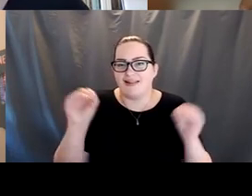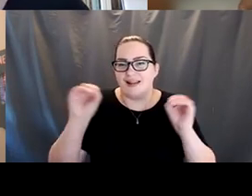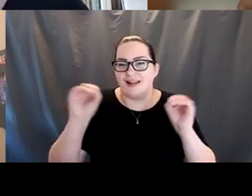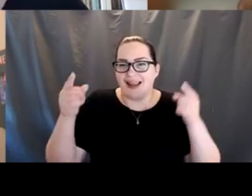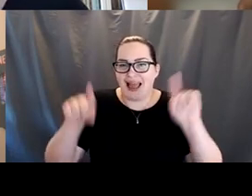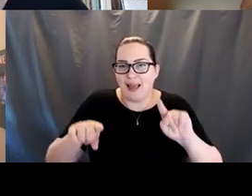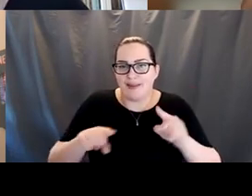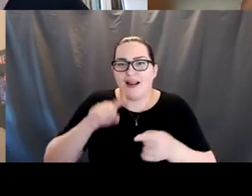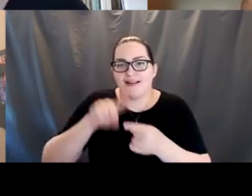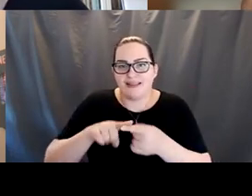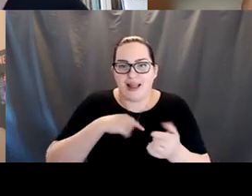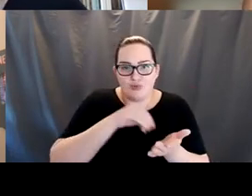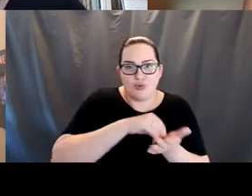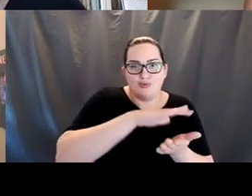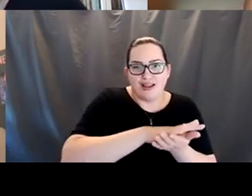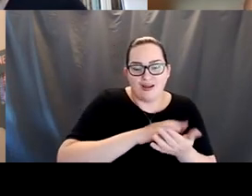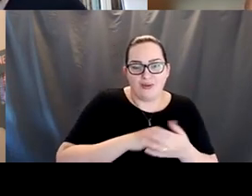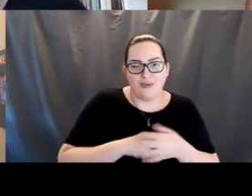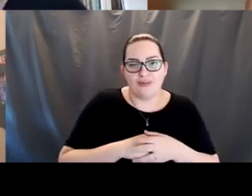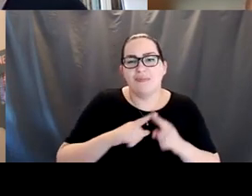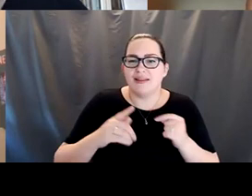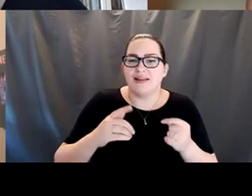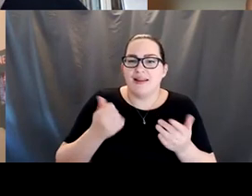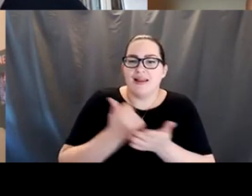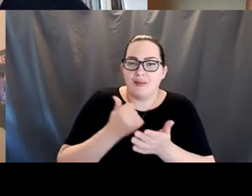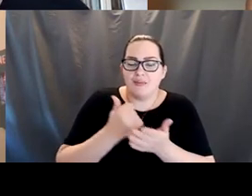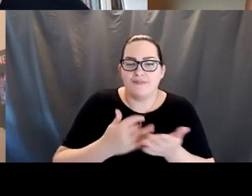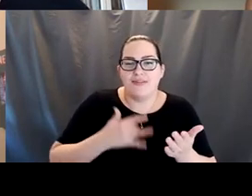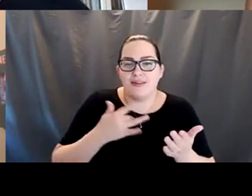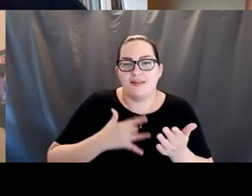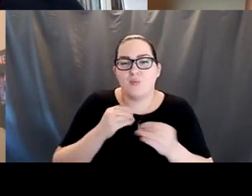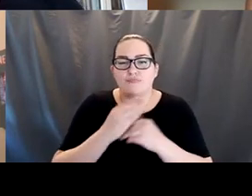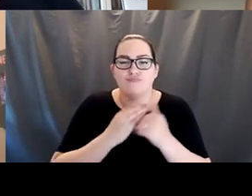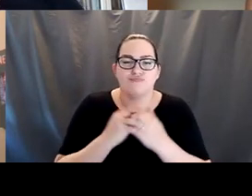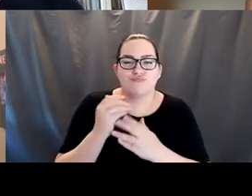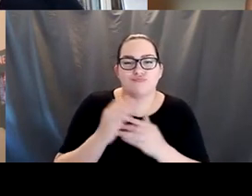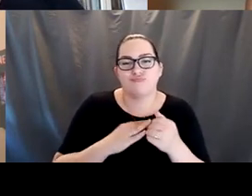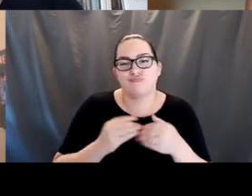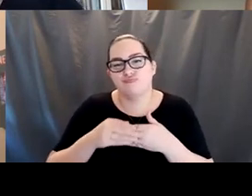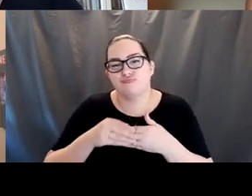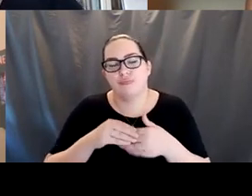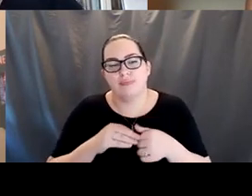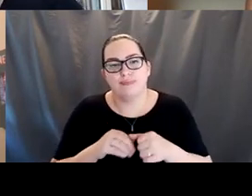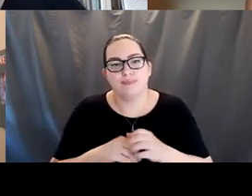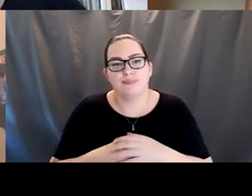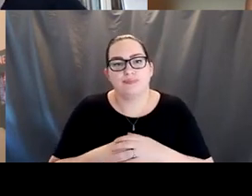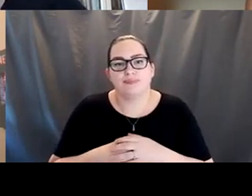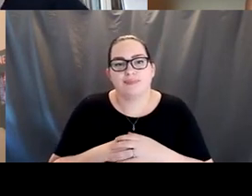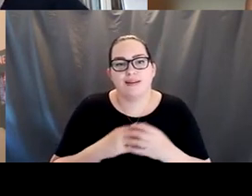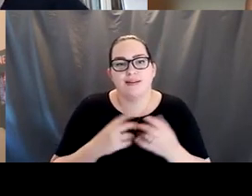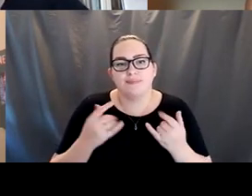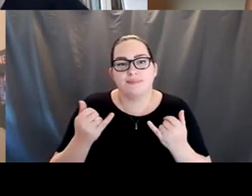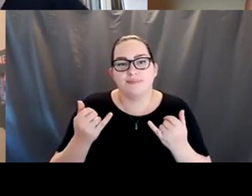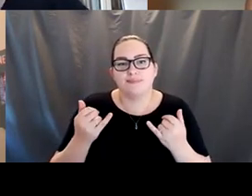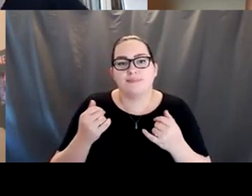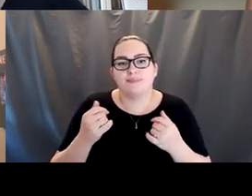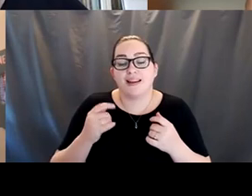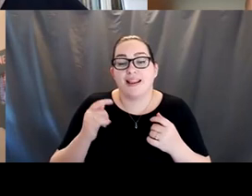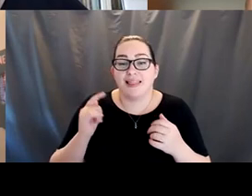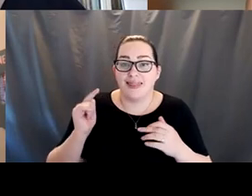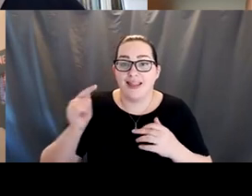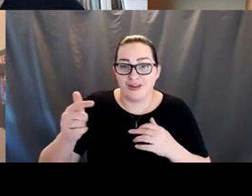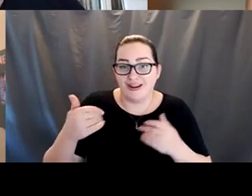Yeah, absolutely. It is. I agree. It is a two-sided problem. It actually, I agree with you, Kyle. How I think about and teach history changes too.